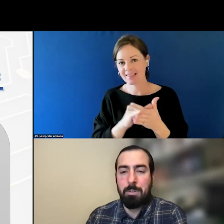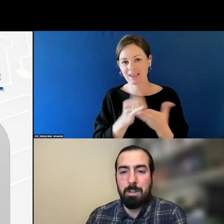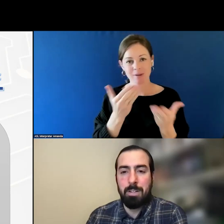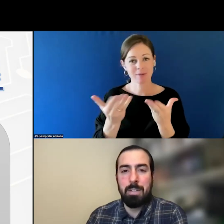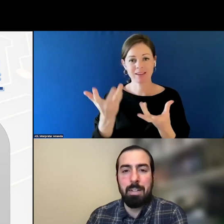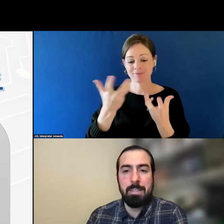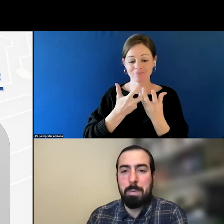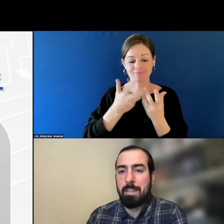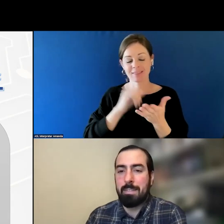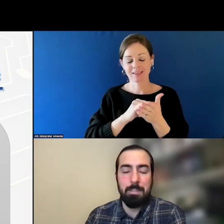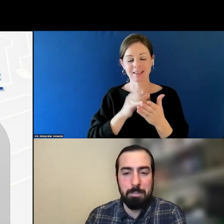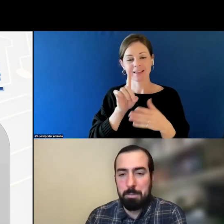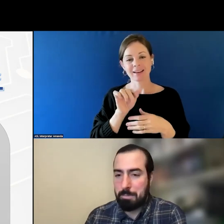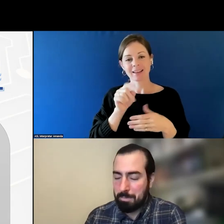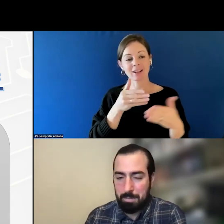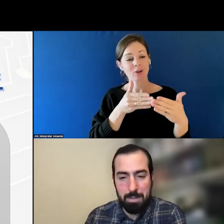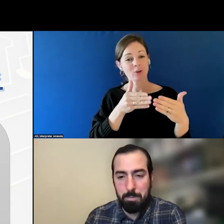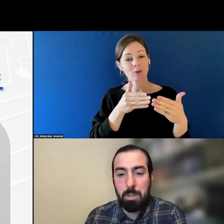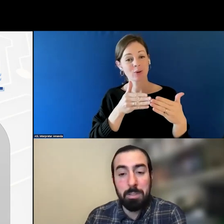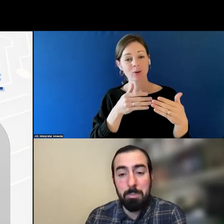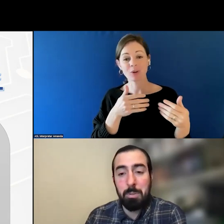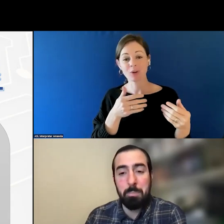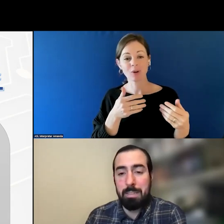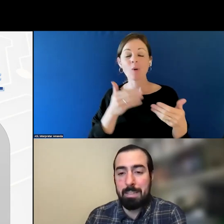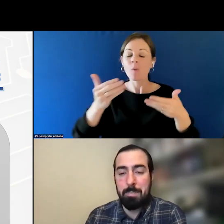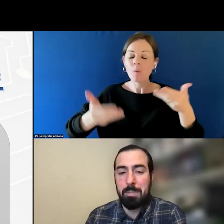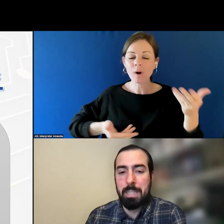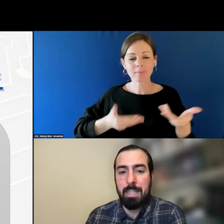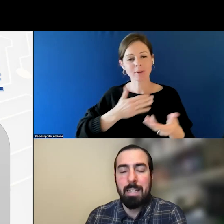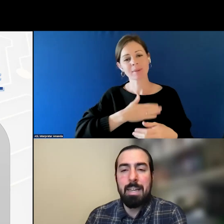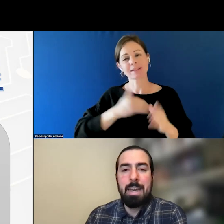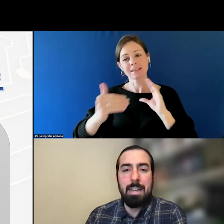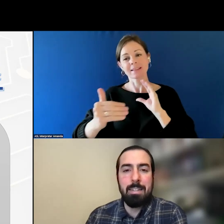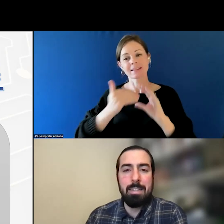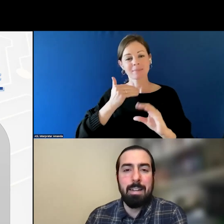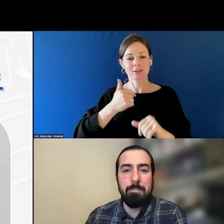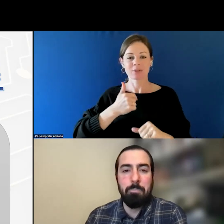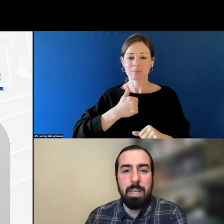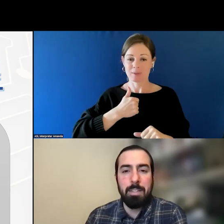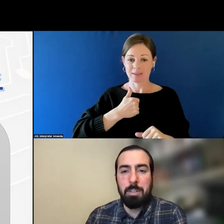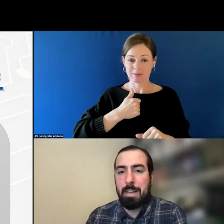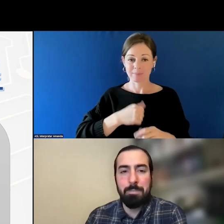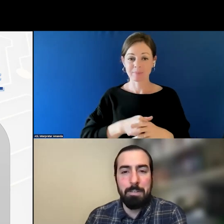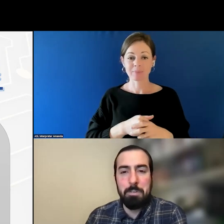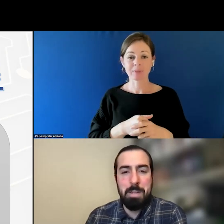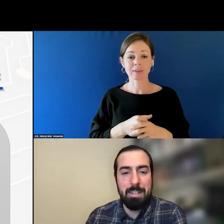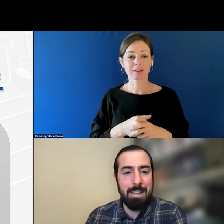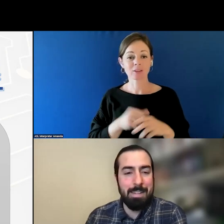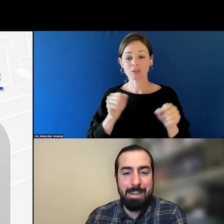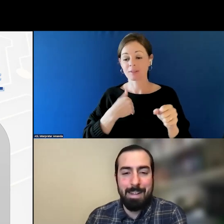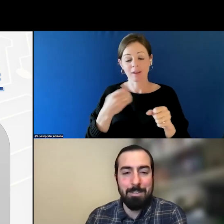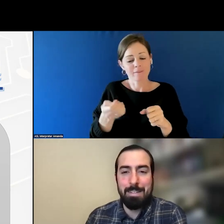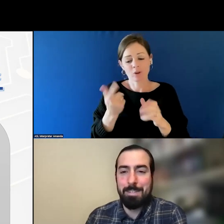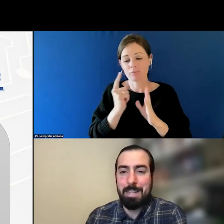Data Corner space, I would welcome you to please email me, and you can have a few minutes